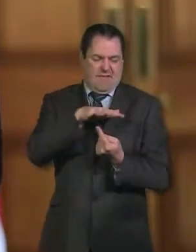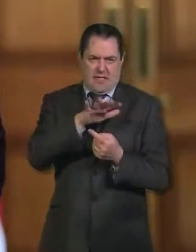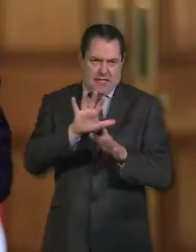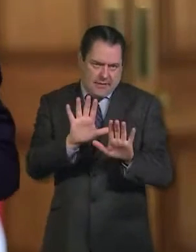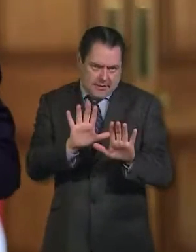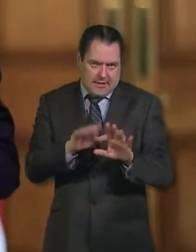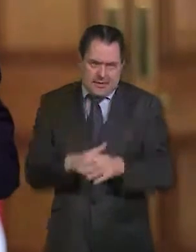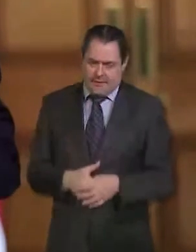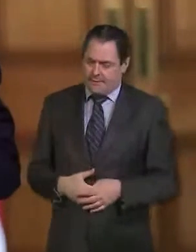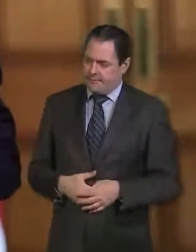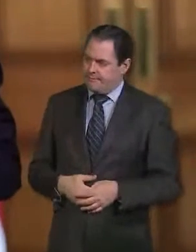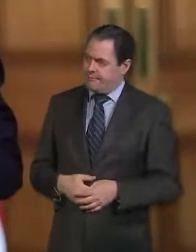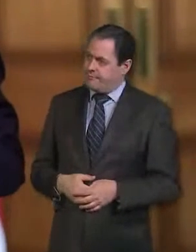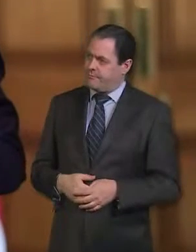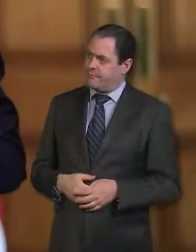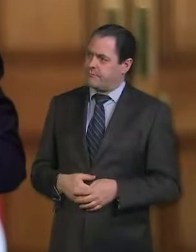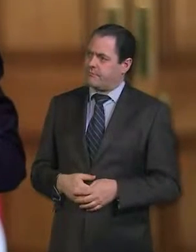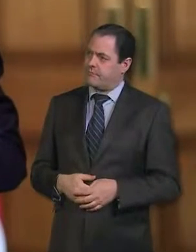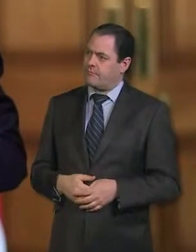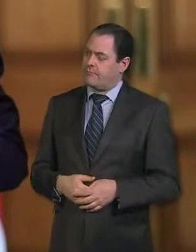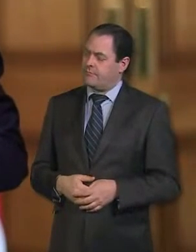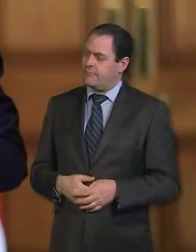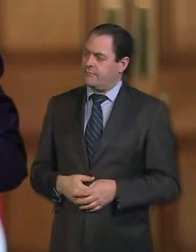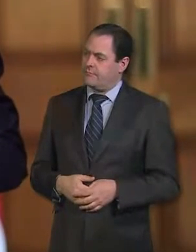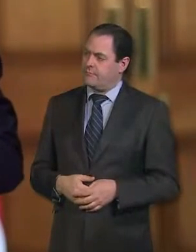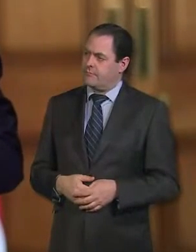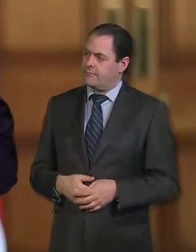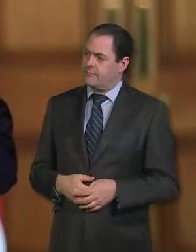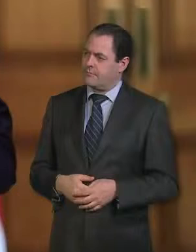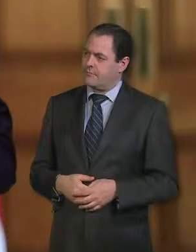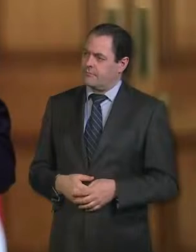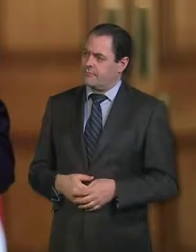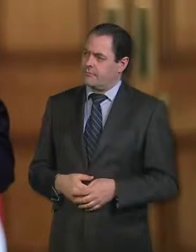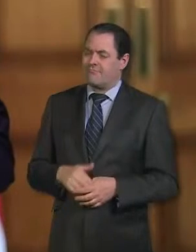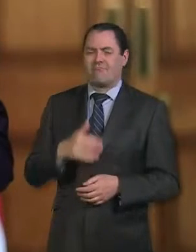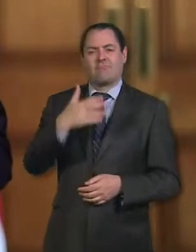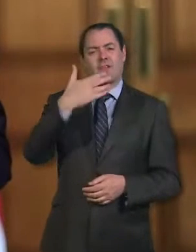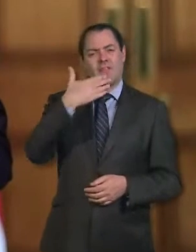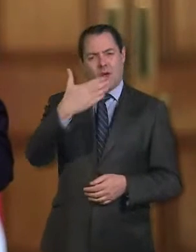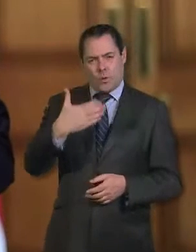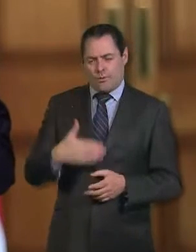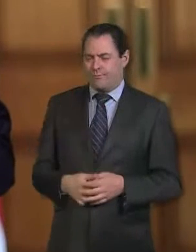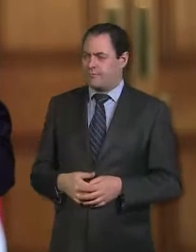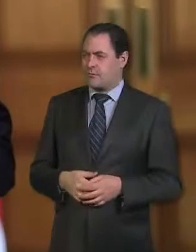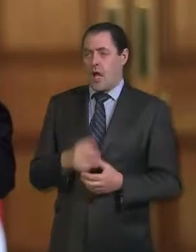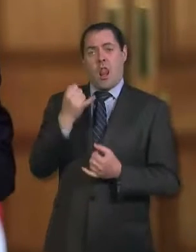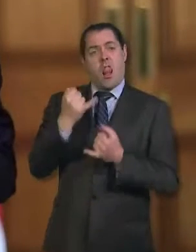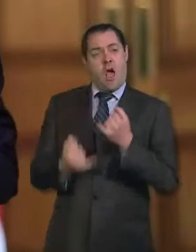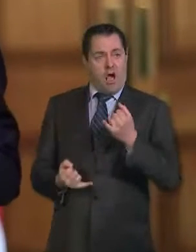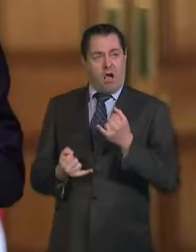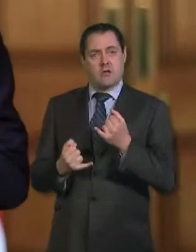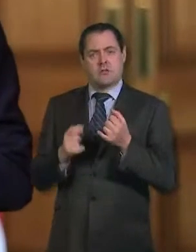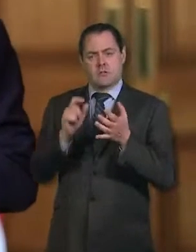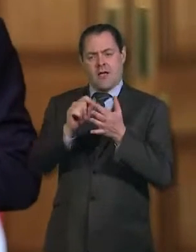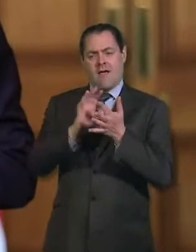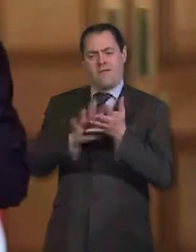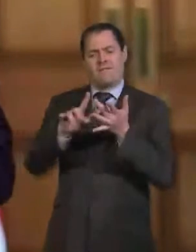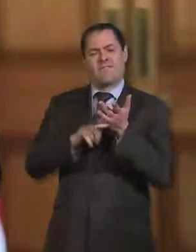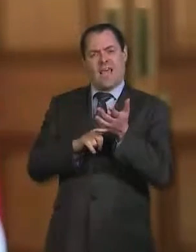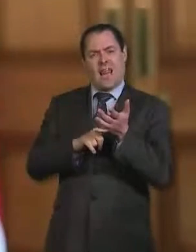for instance, across a whole town. Thanks very much. Finally, Phil Coleman from the News and Star.